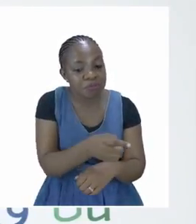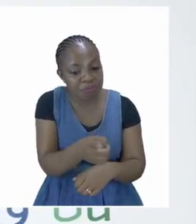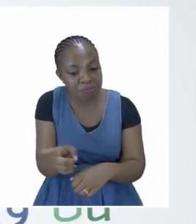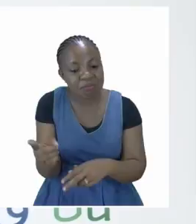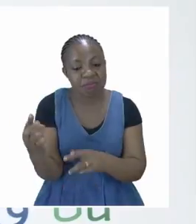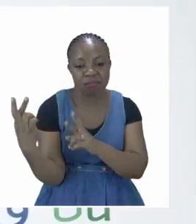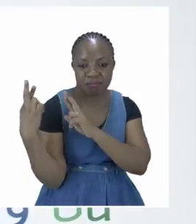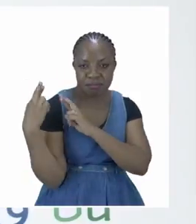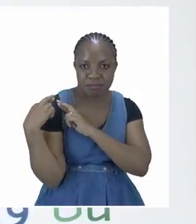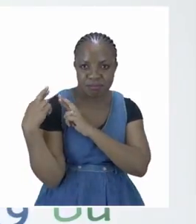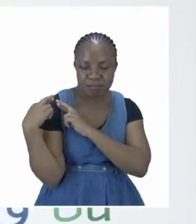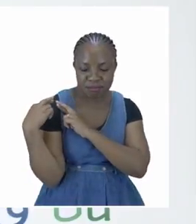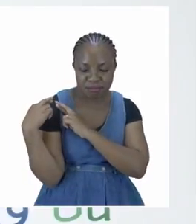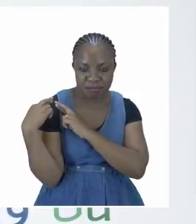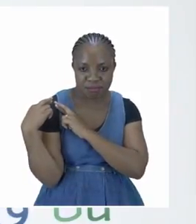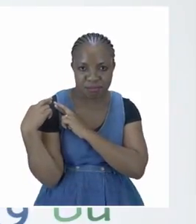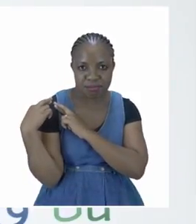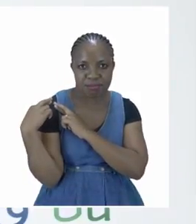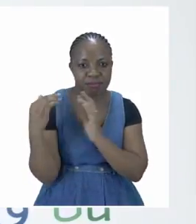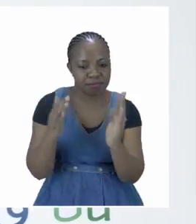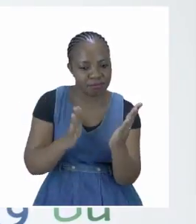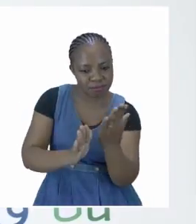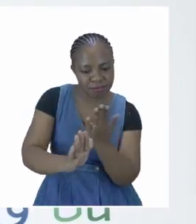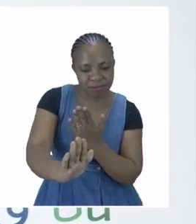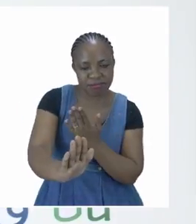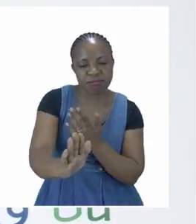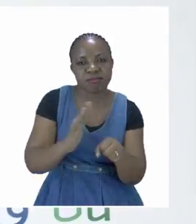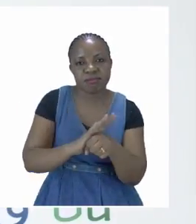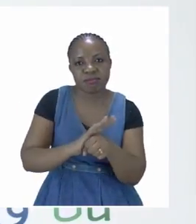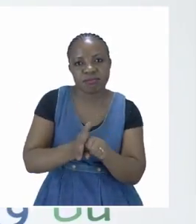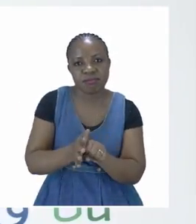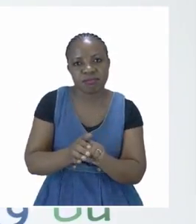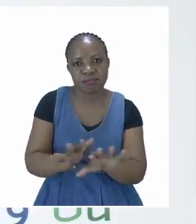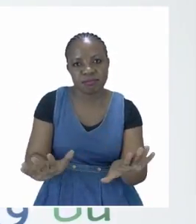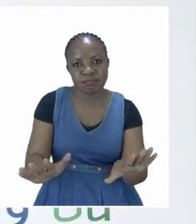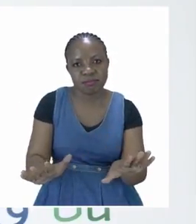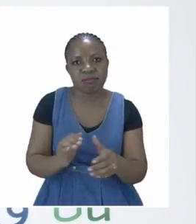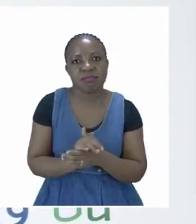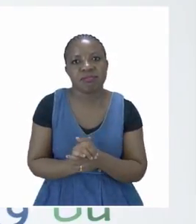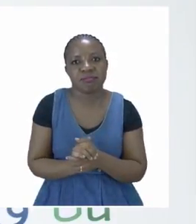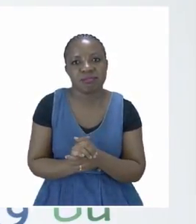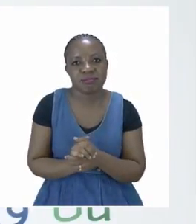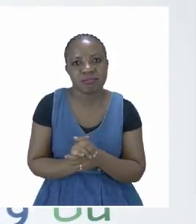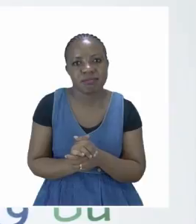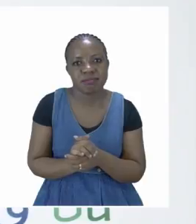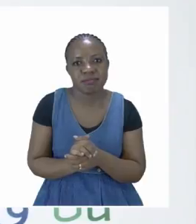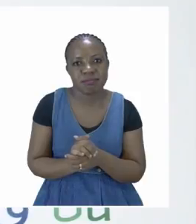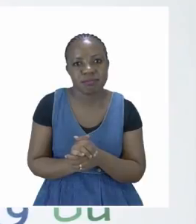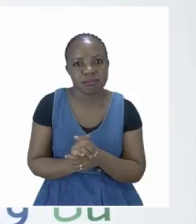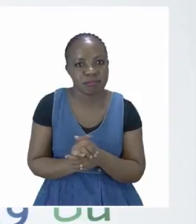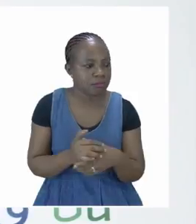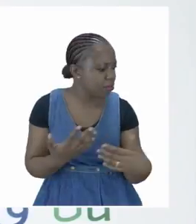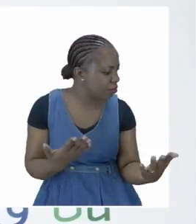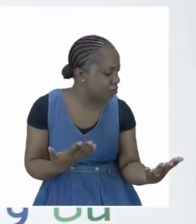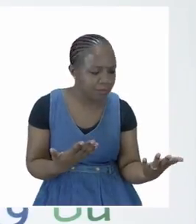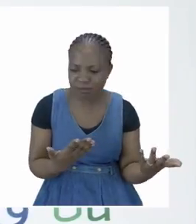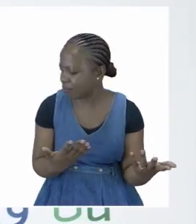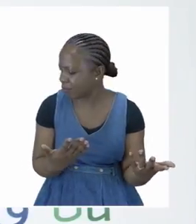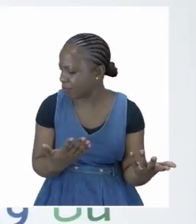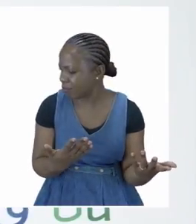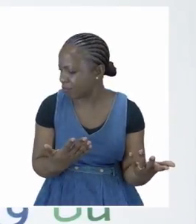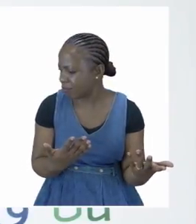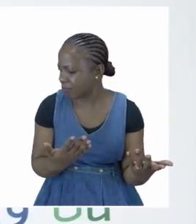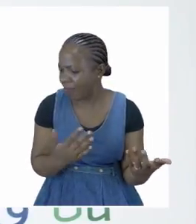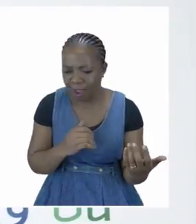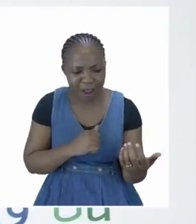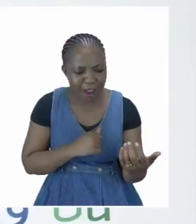and staying away from coronavirus. There we go. But I wonder, I haven't seen our